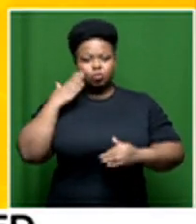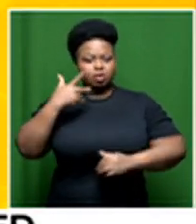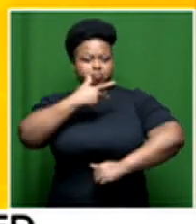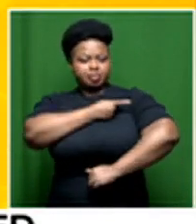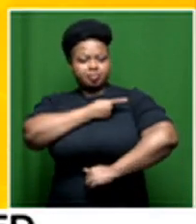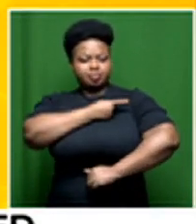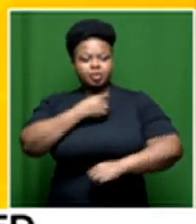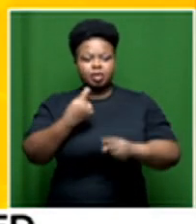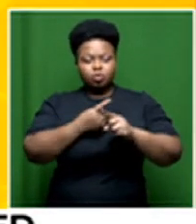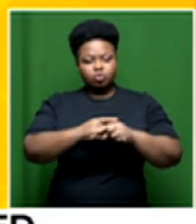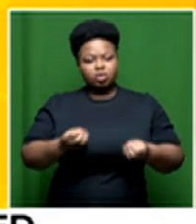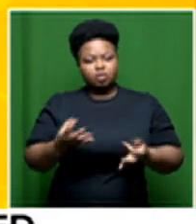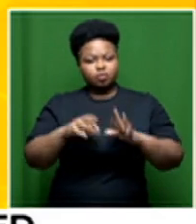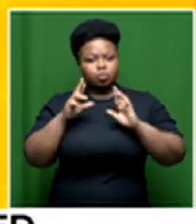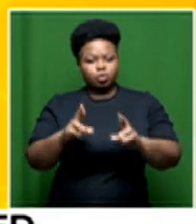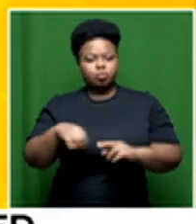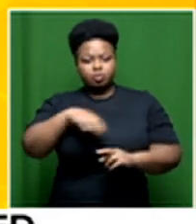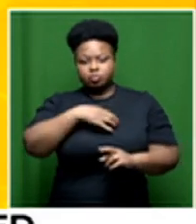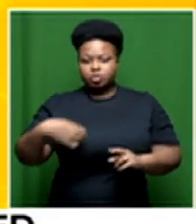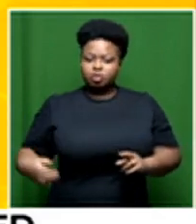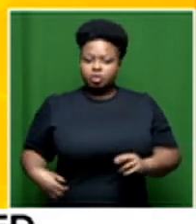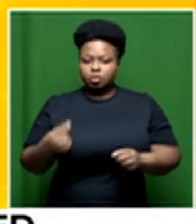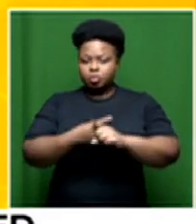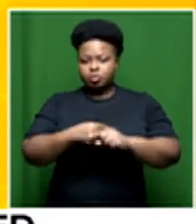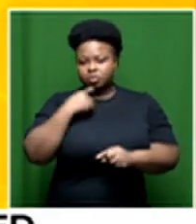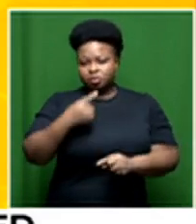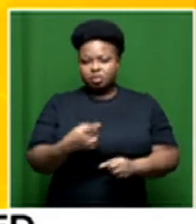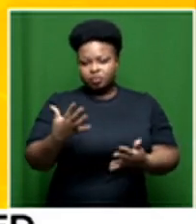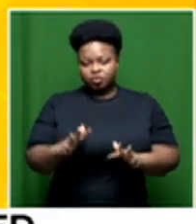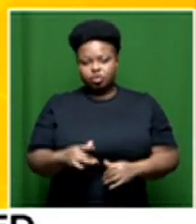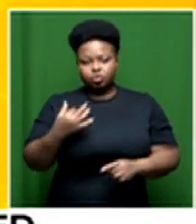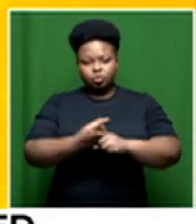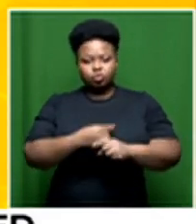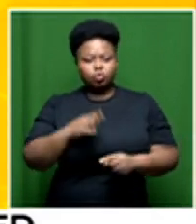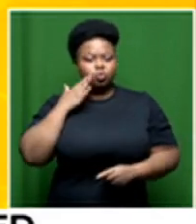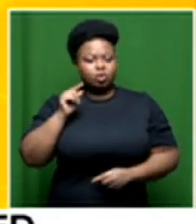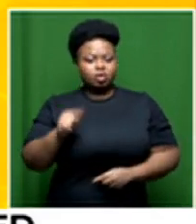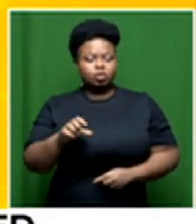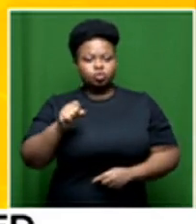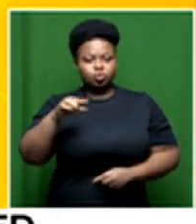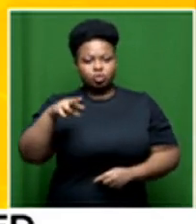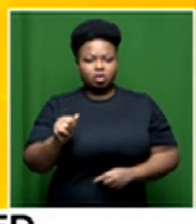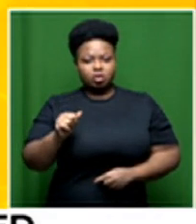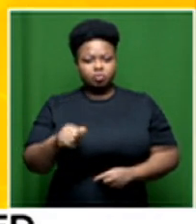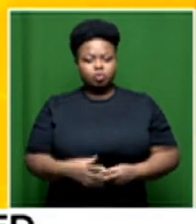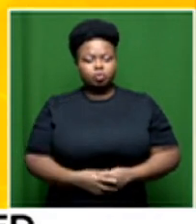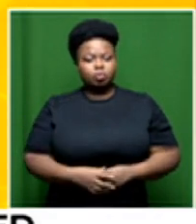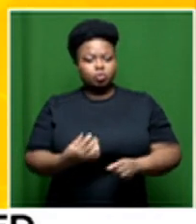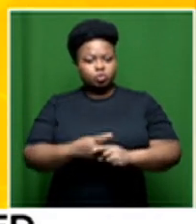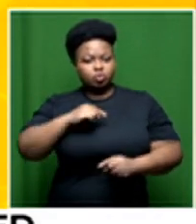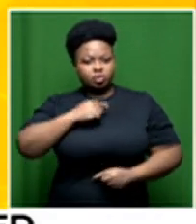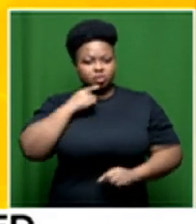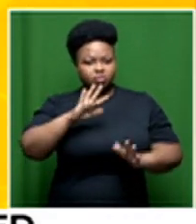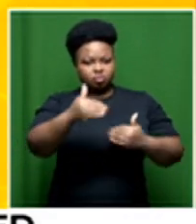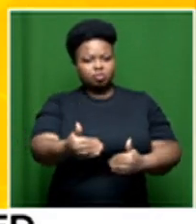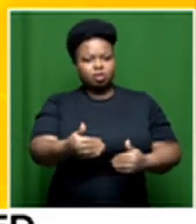vaccinated gives them hope. President Cyril Ramaphosa said in his statement on the State of the Nation address that the first